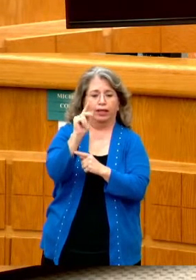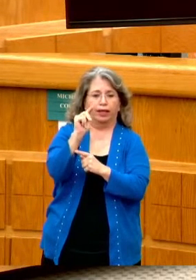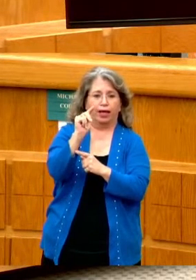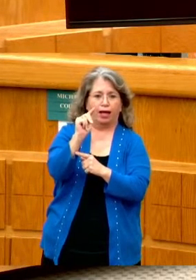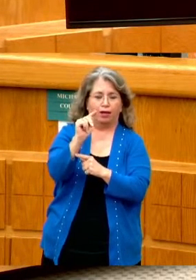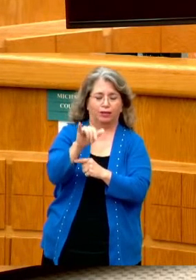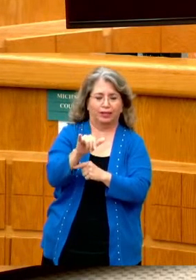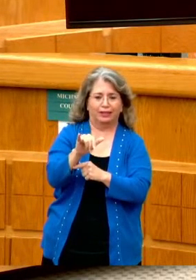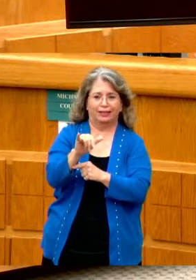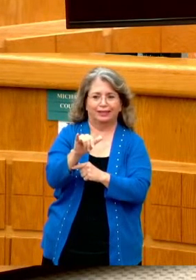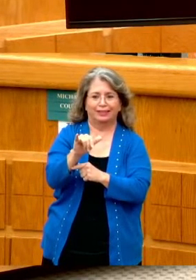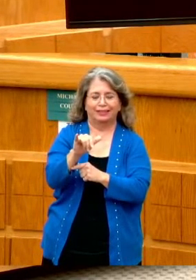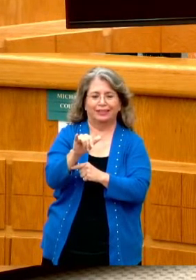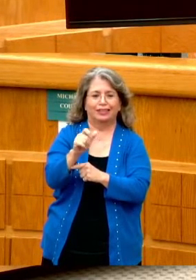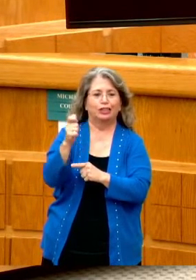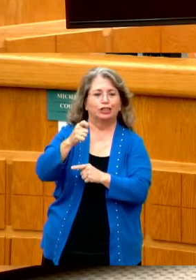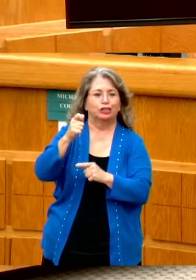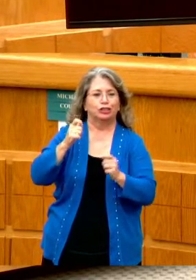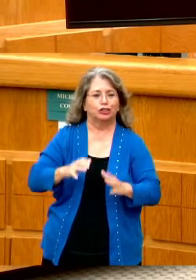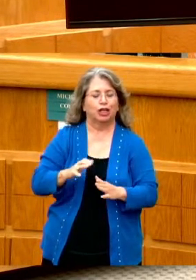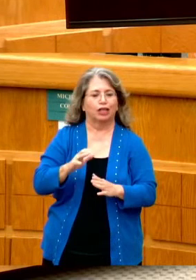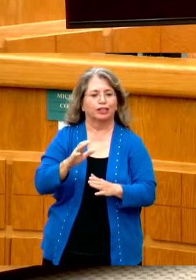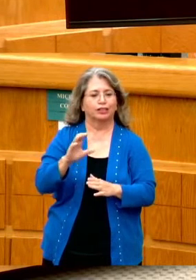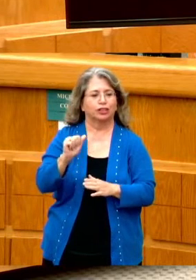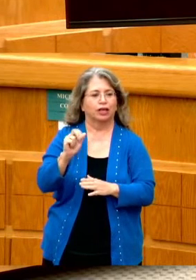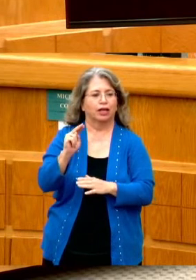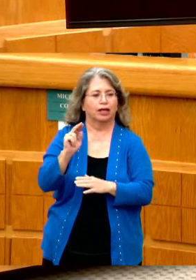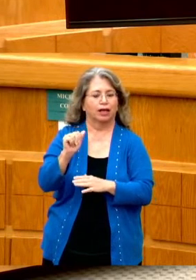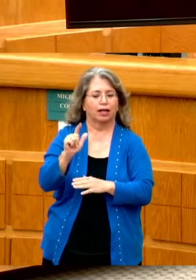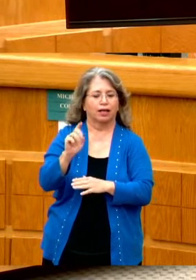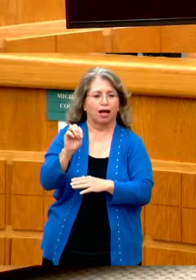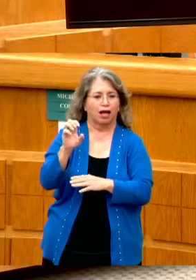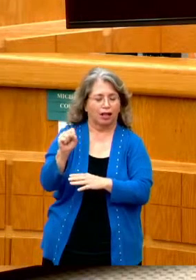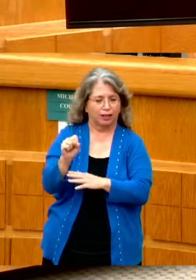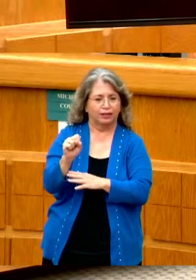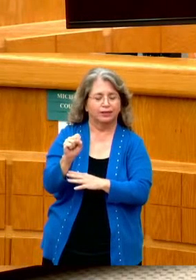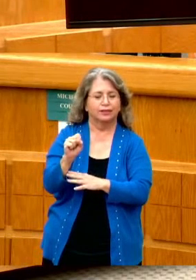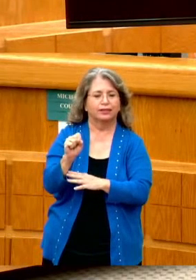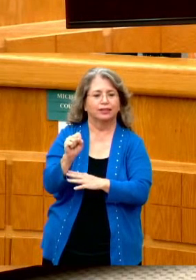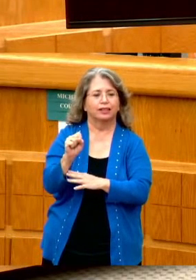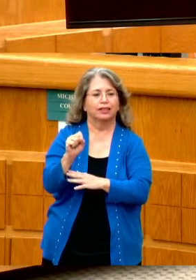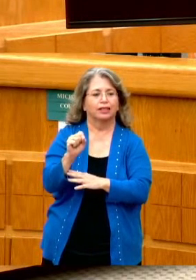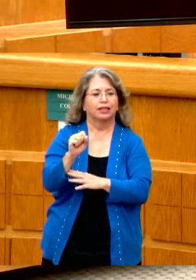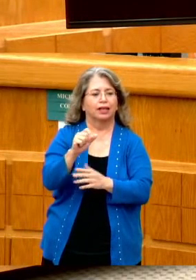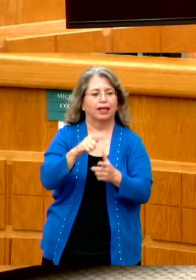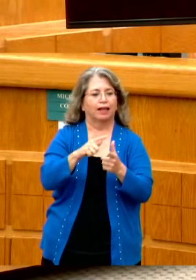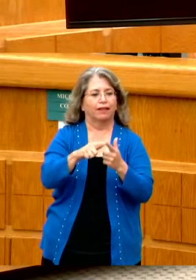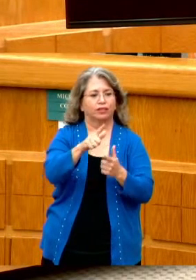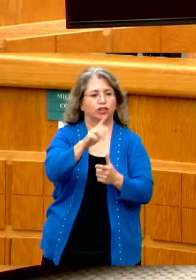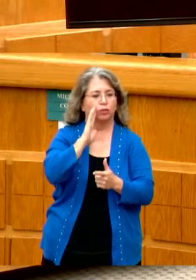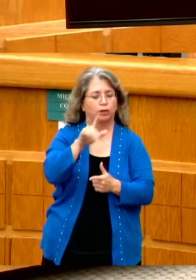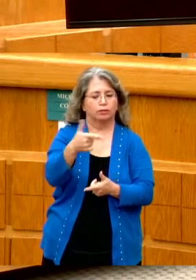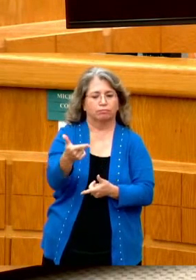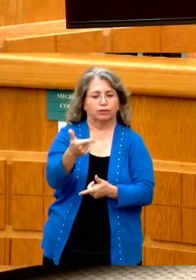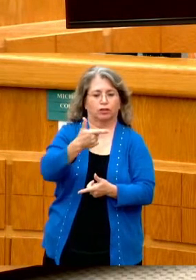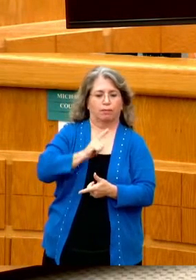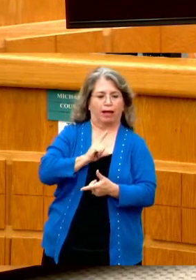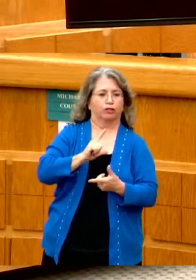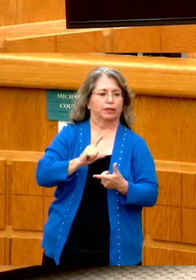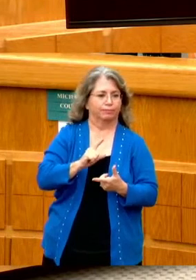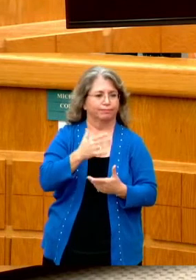the Nueces County Judge, Barbara Canales, and then she'll turn it over to myself. So thank